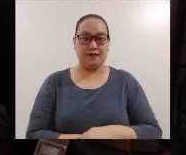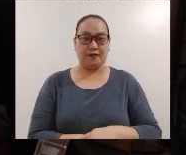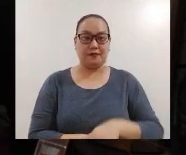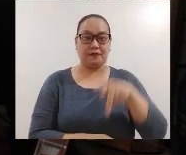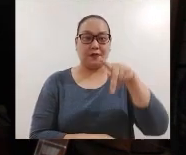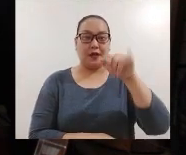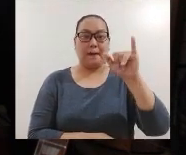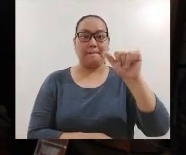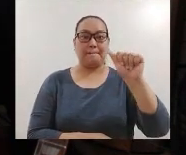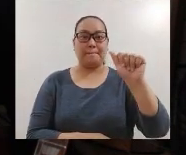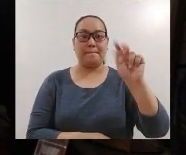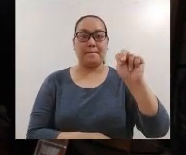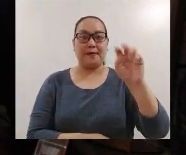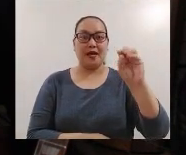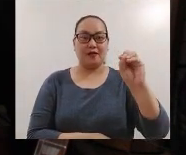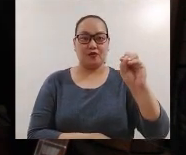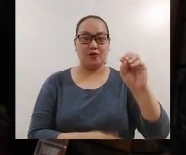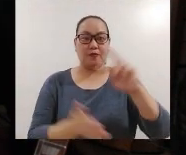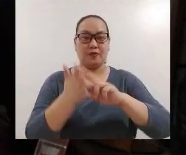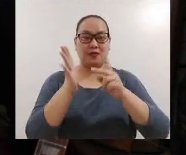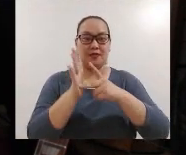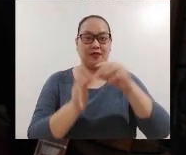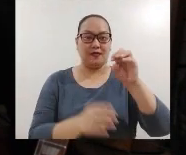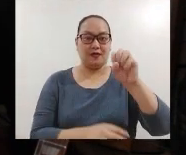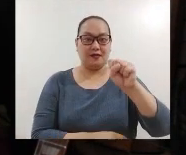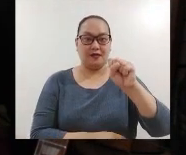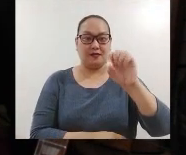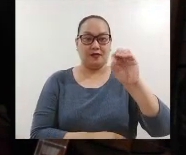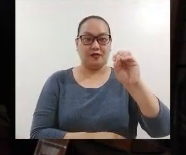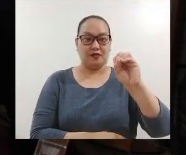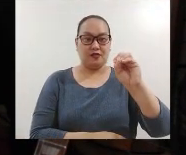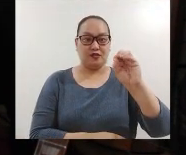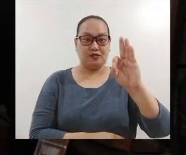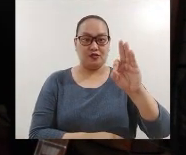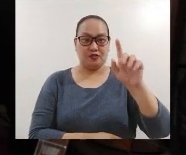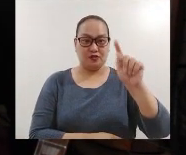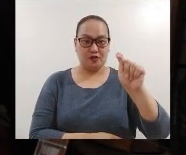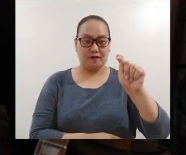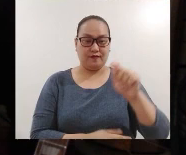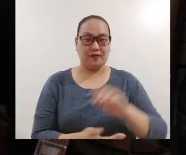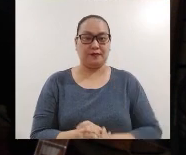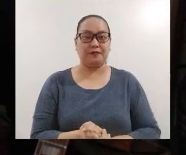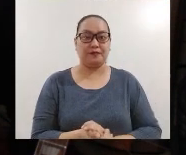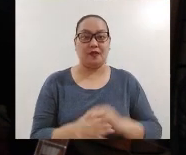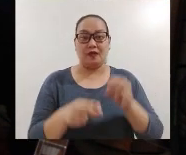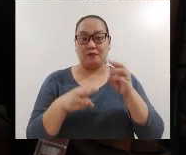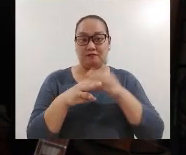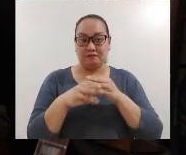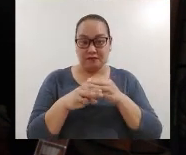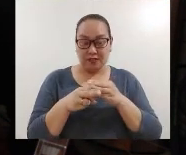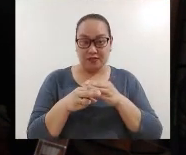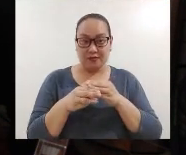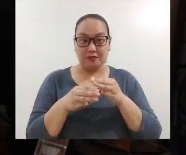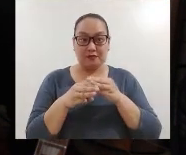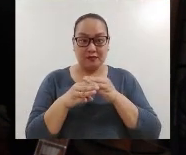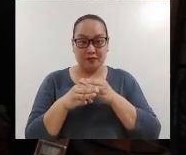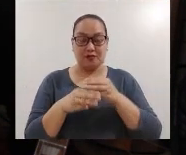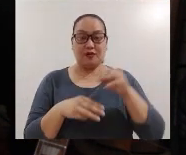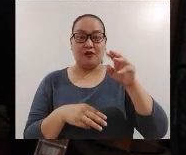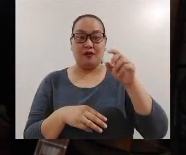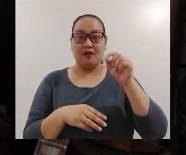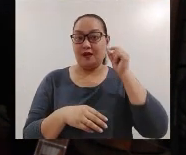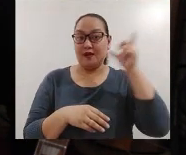soft. For moderately soft and moderately loud, we have mezzo piano and mezzo forte.